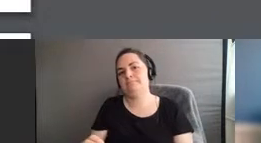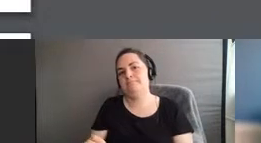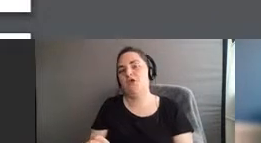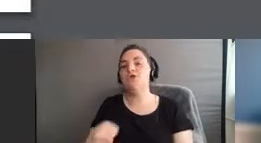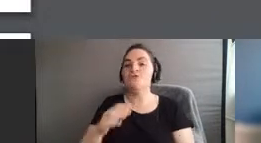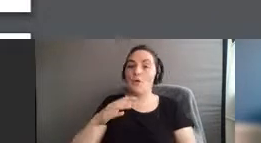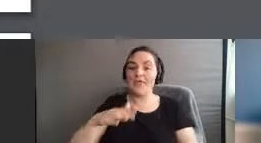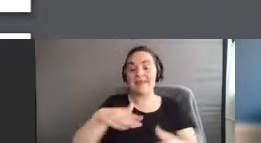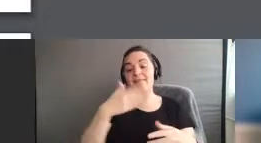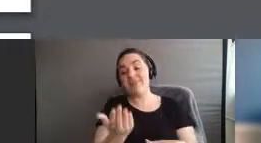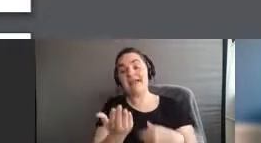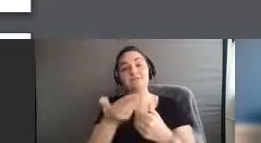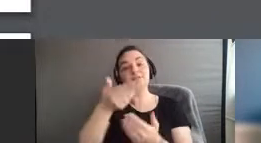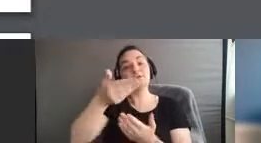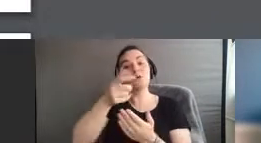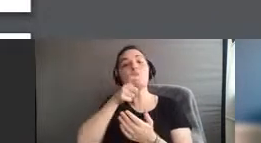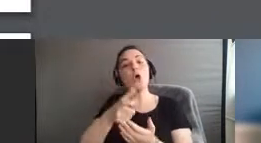or your essay.